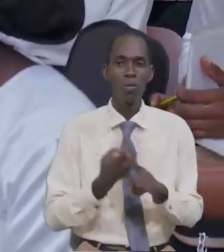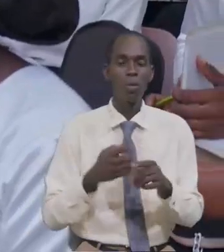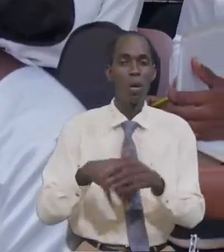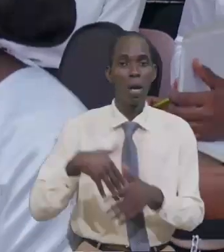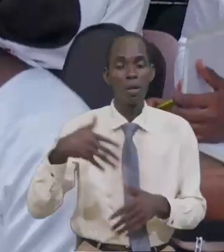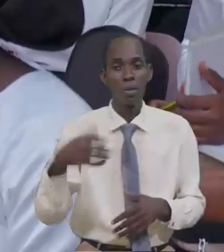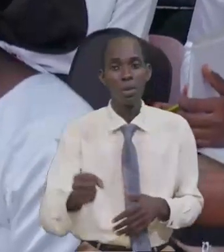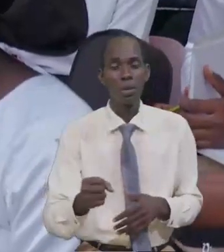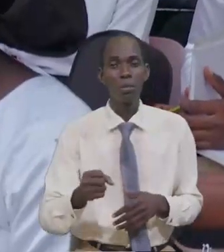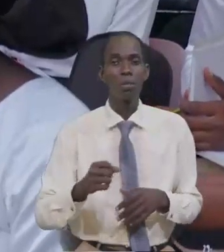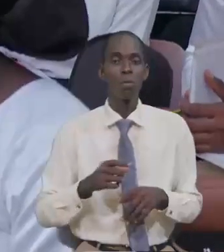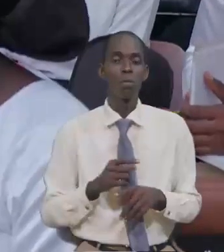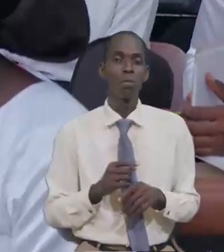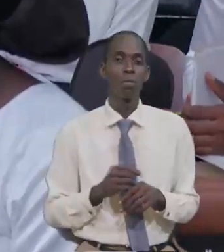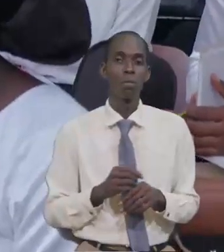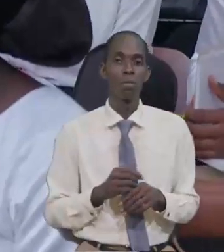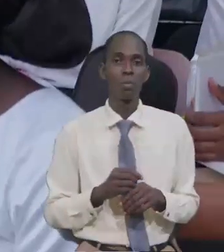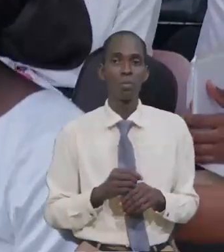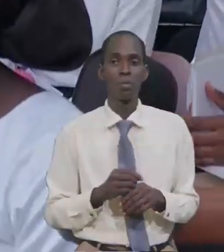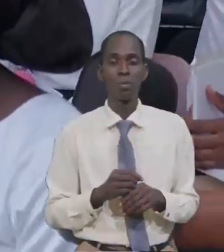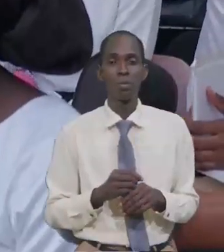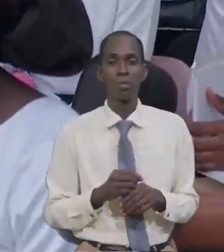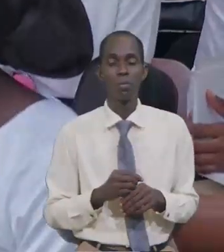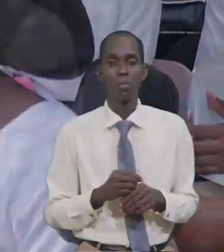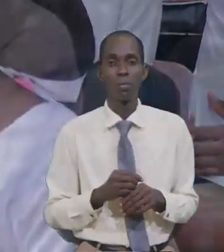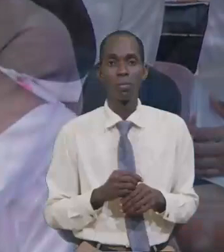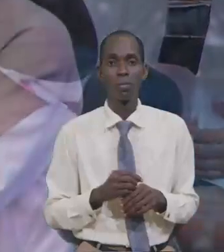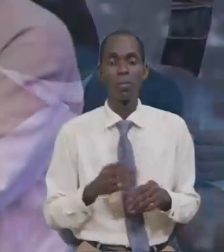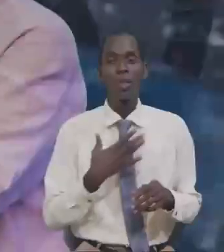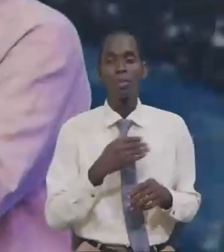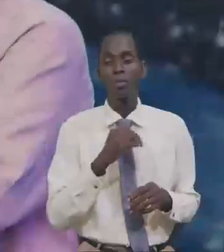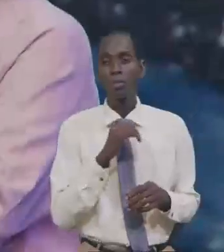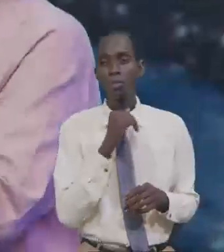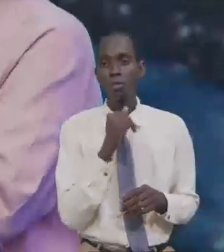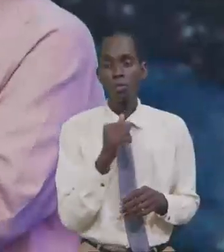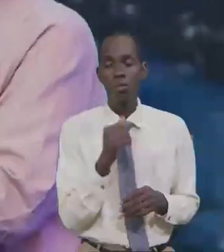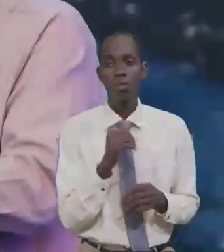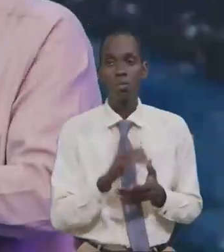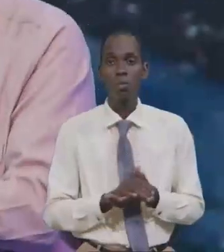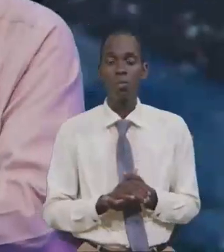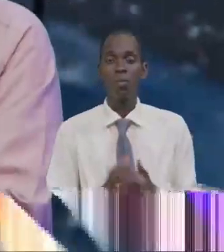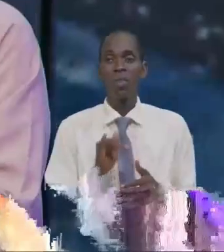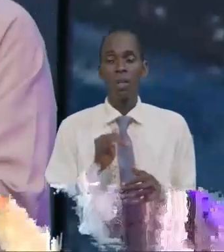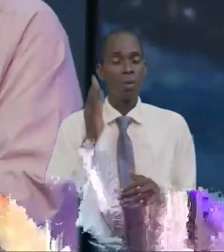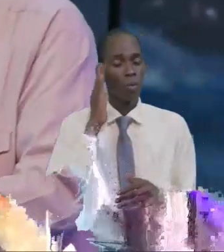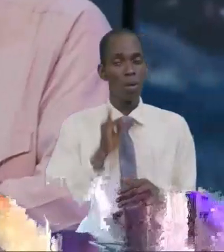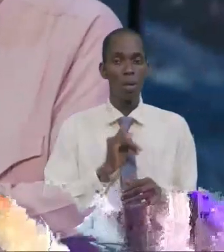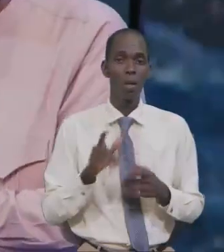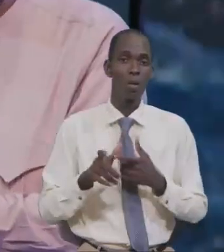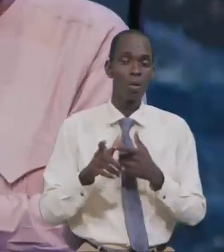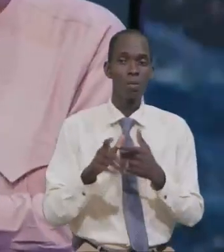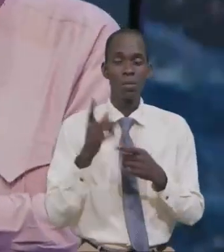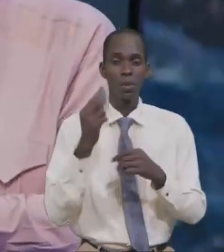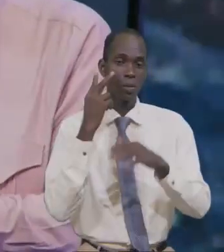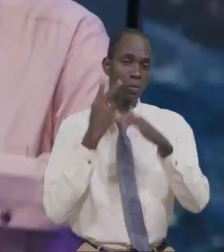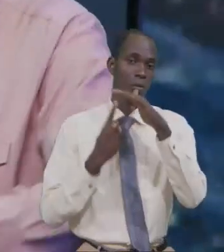I going to run? The vision and the eyes I have and the focus I have will not come from